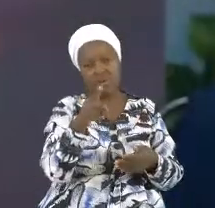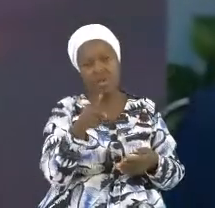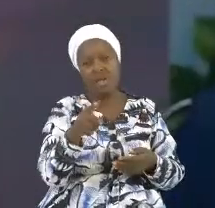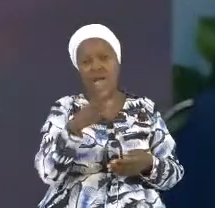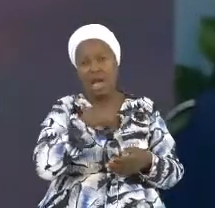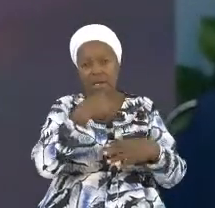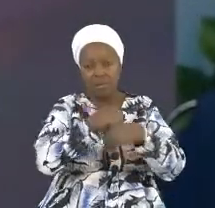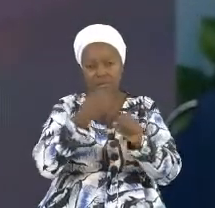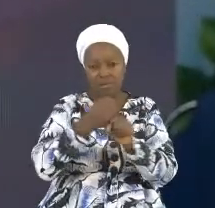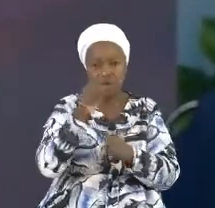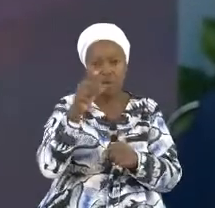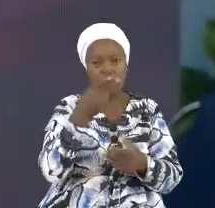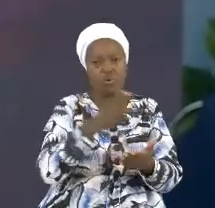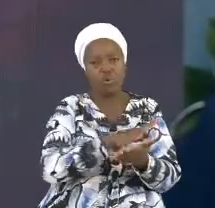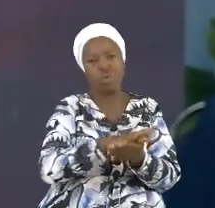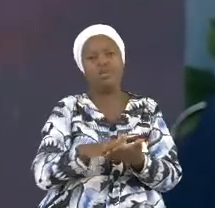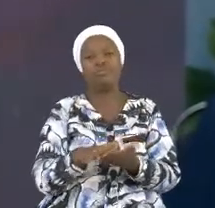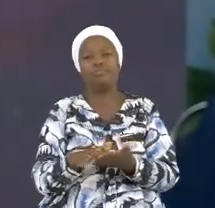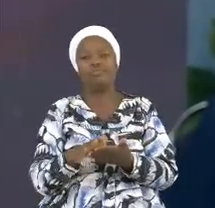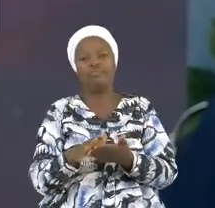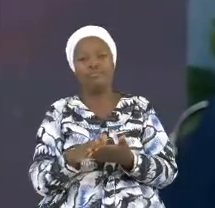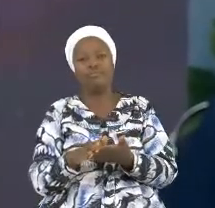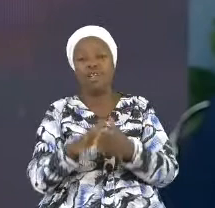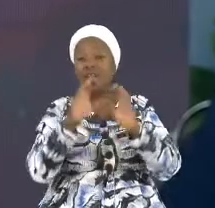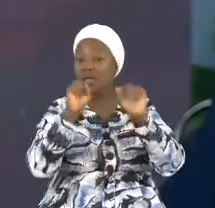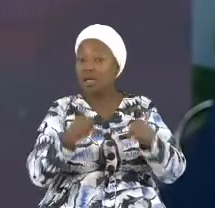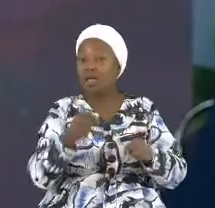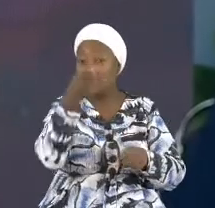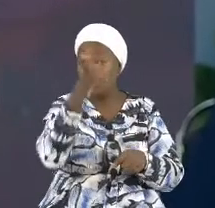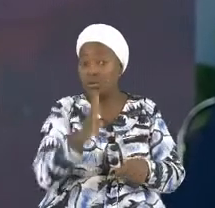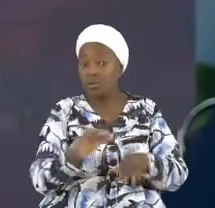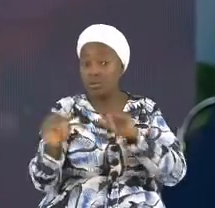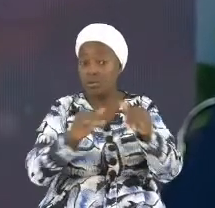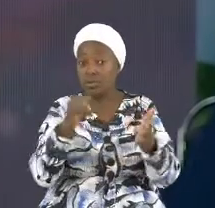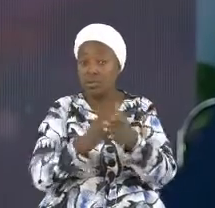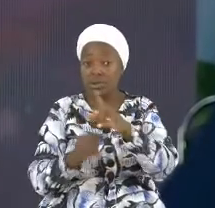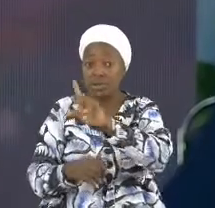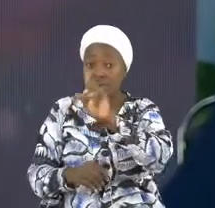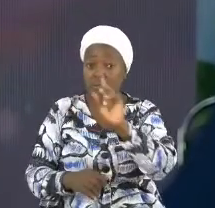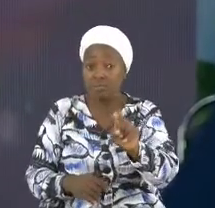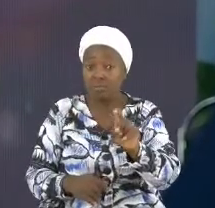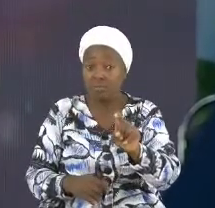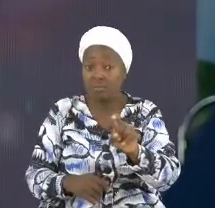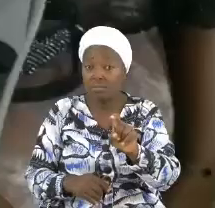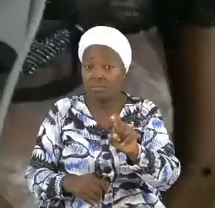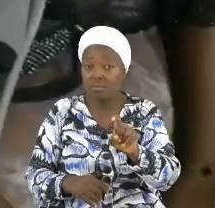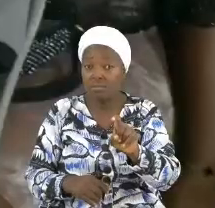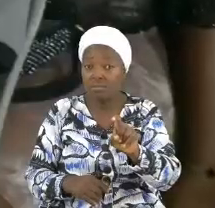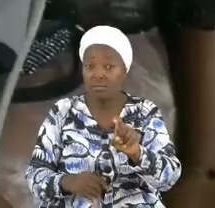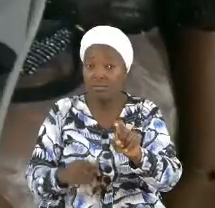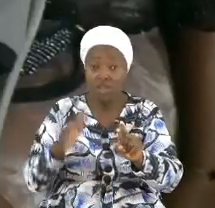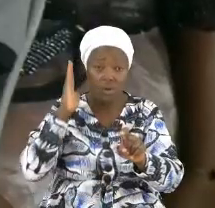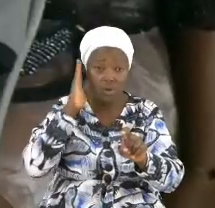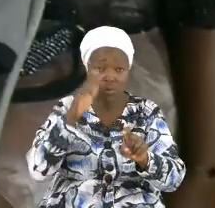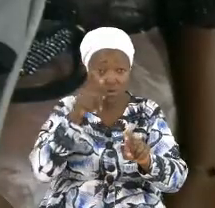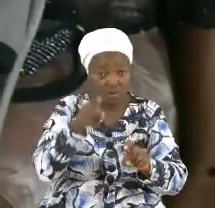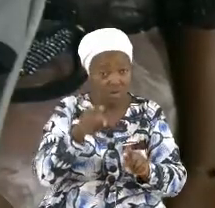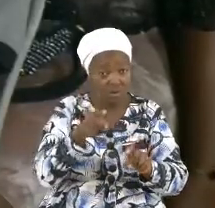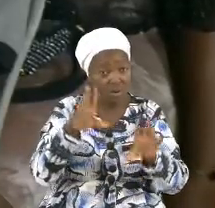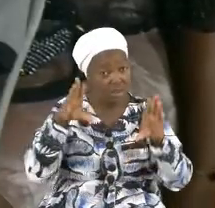holy. Can God do it for you? For